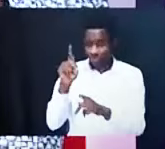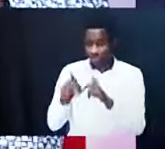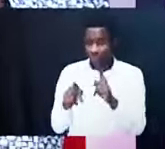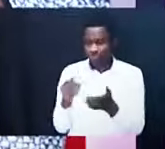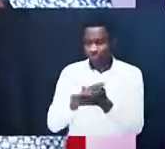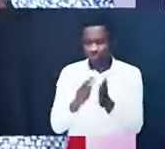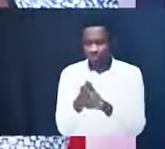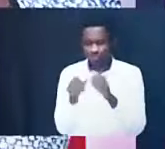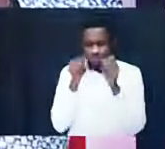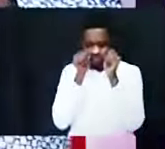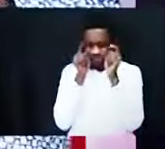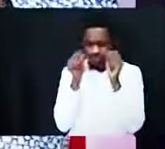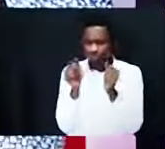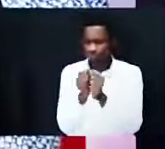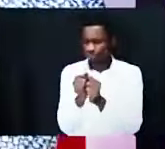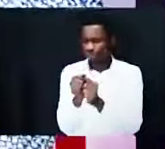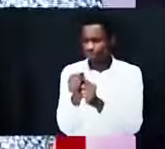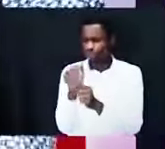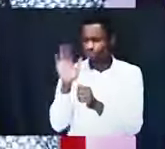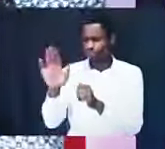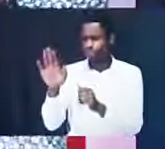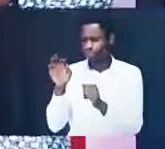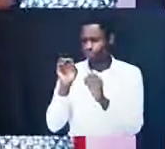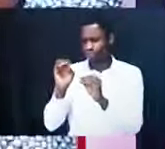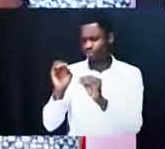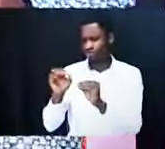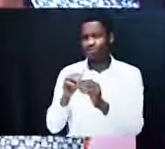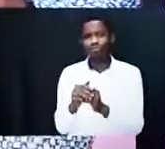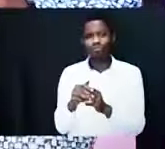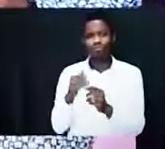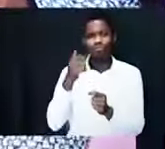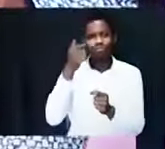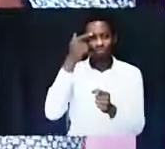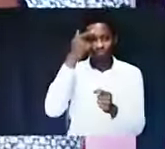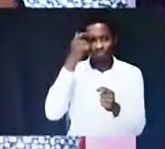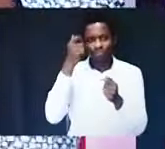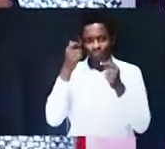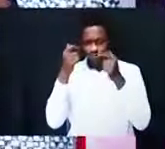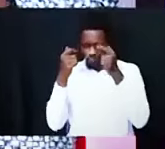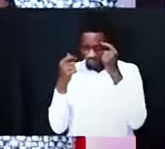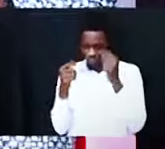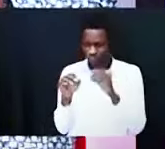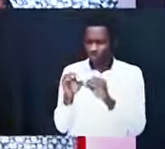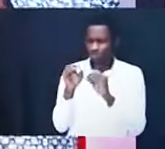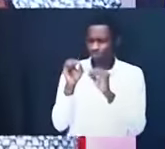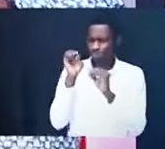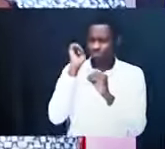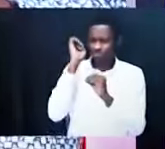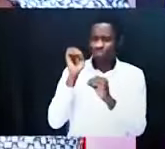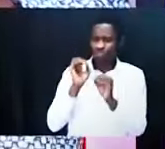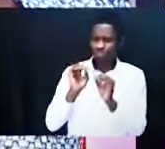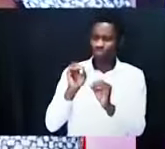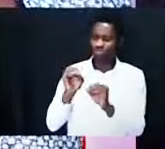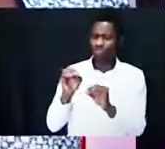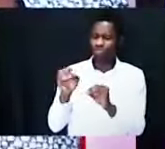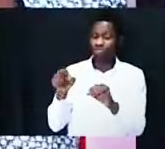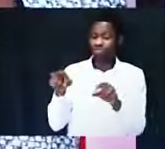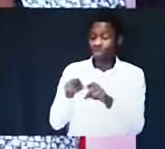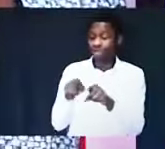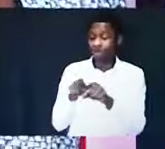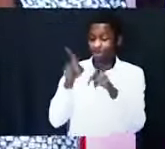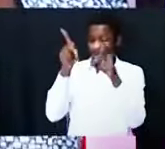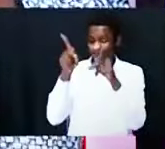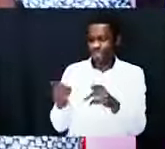the reason is this. Because if we say, he taught them as one who had authority.